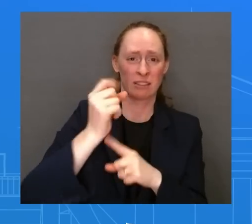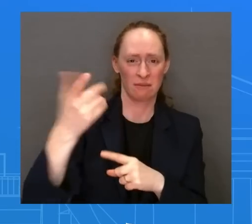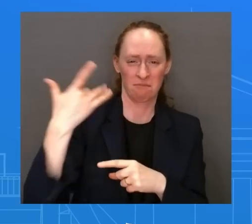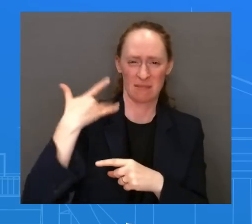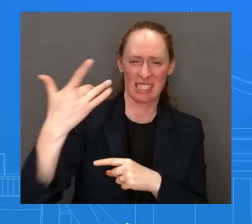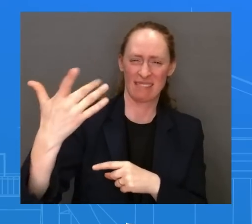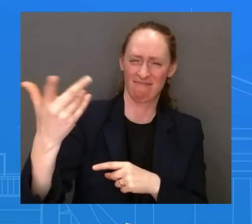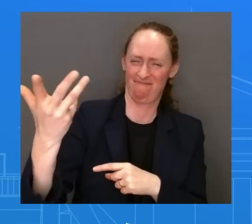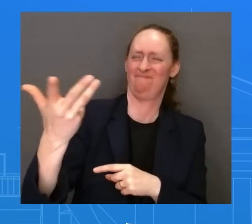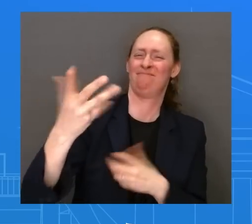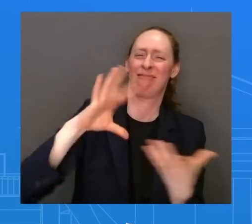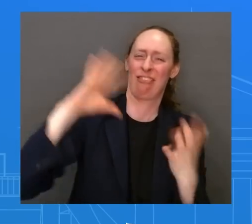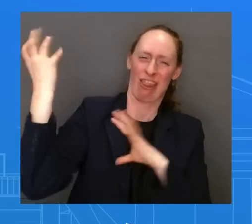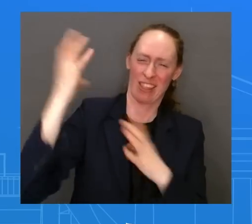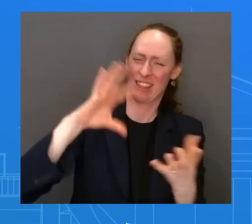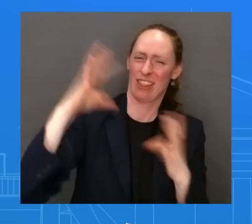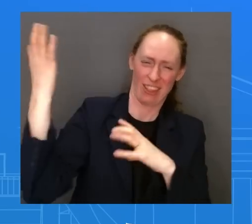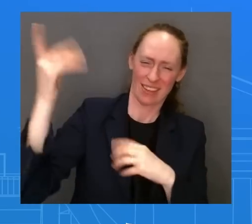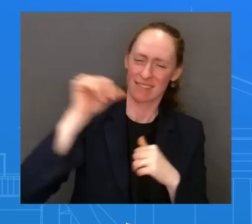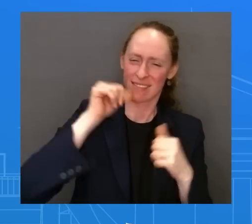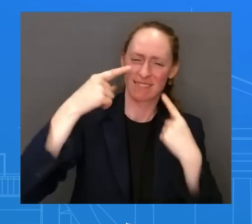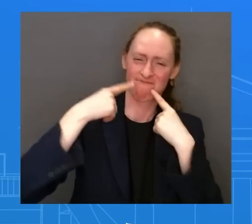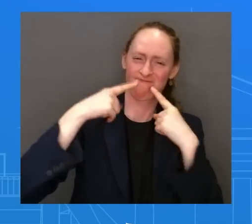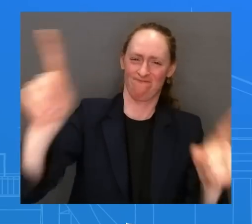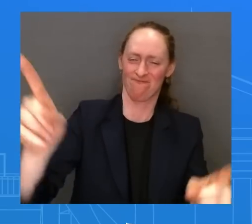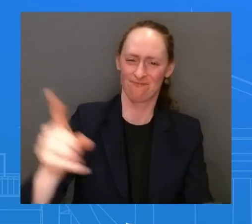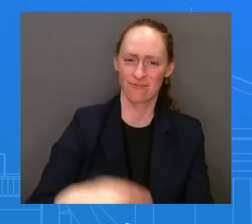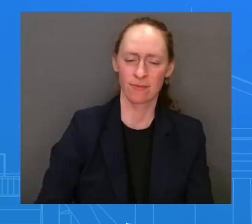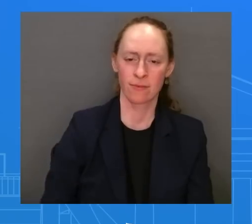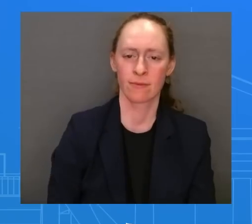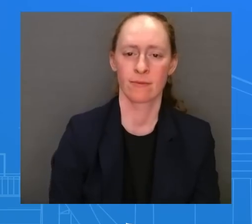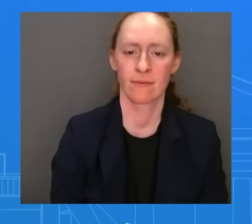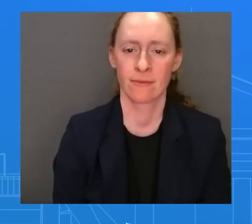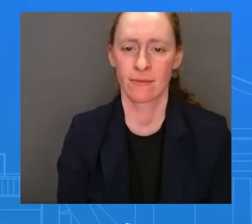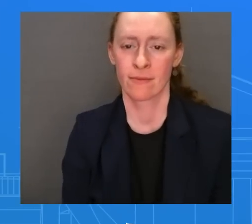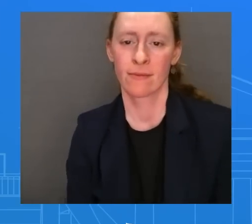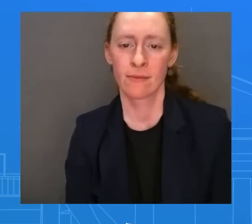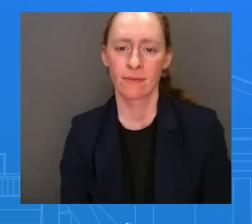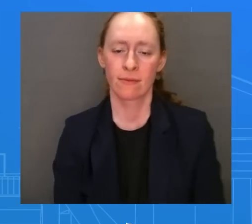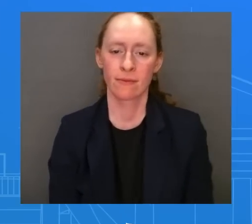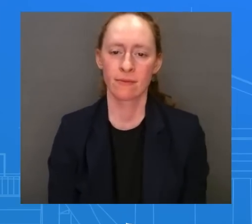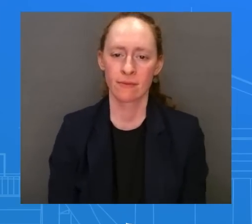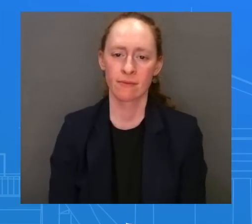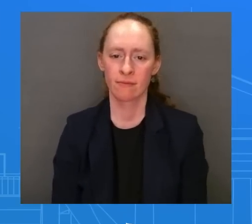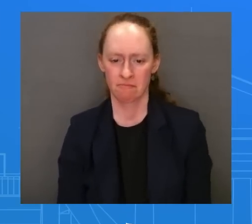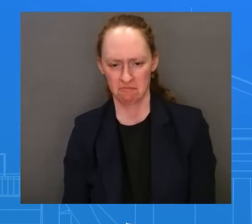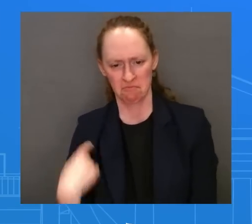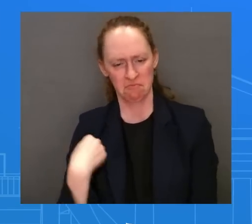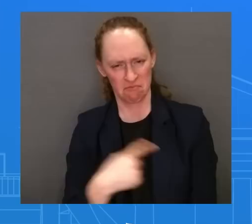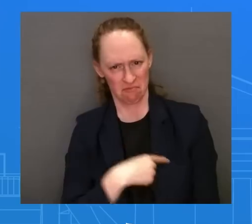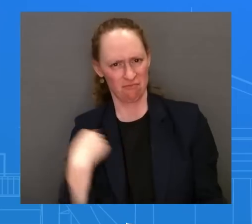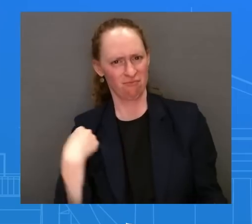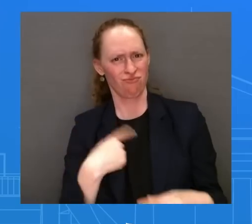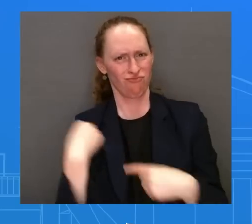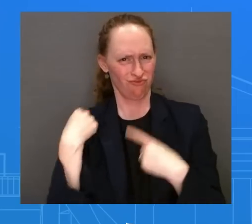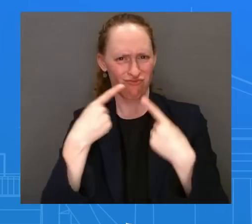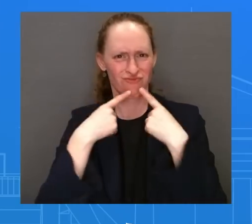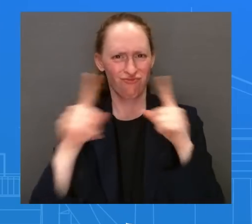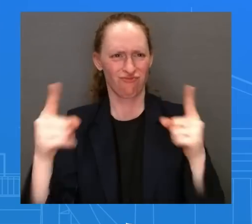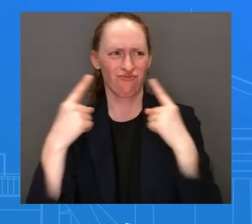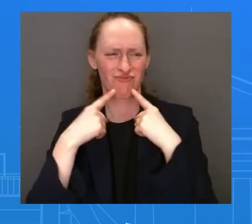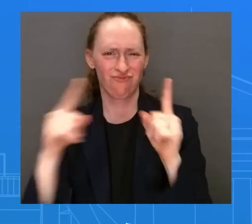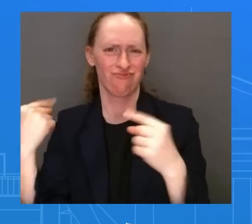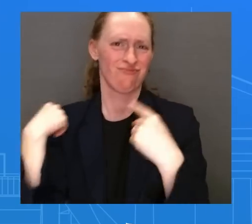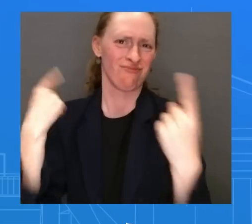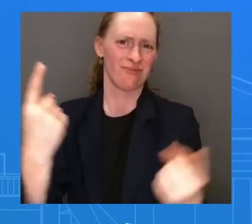achieve in the two plus years of this Administration across the board and as I said even in